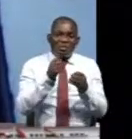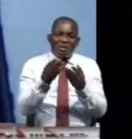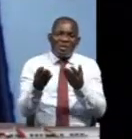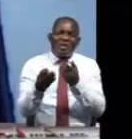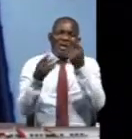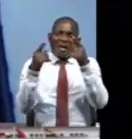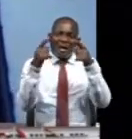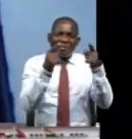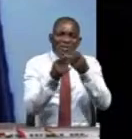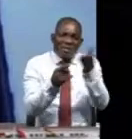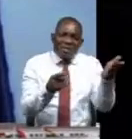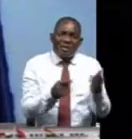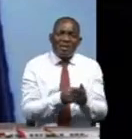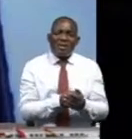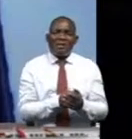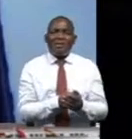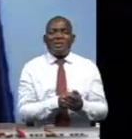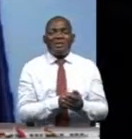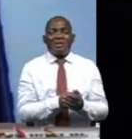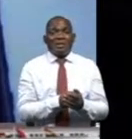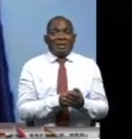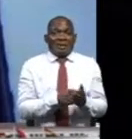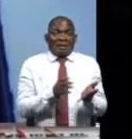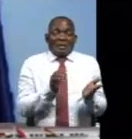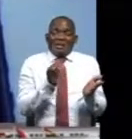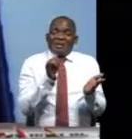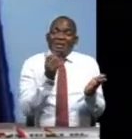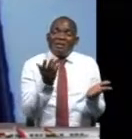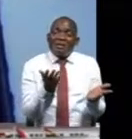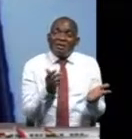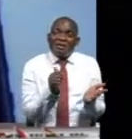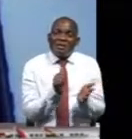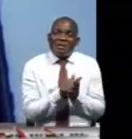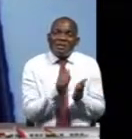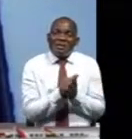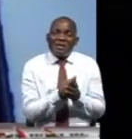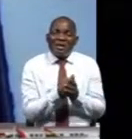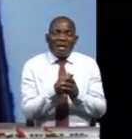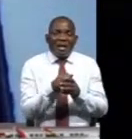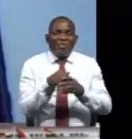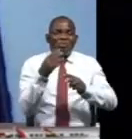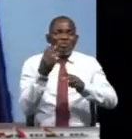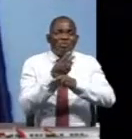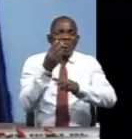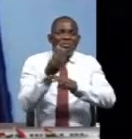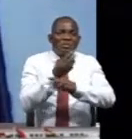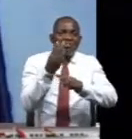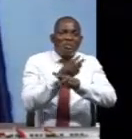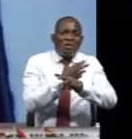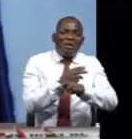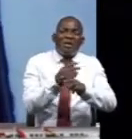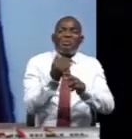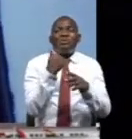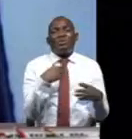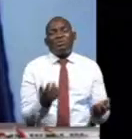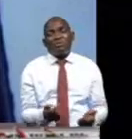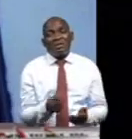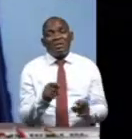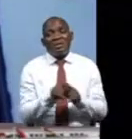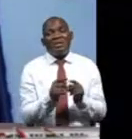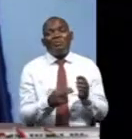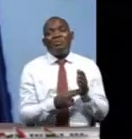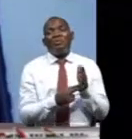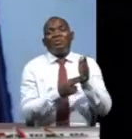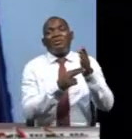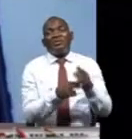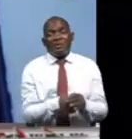and noted, it's a reference to the mathematical infractions. It's a reference. And